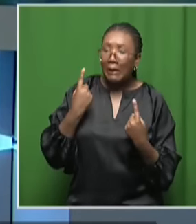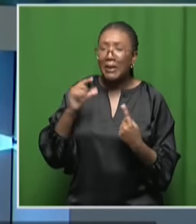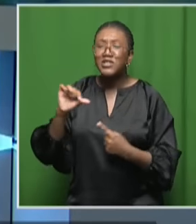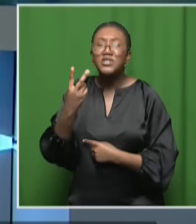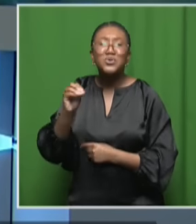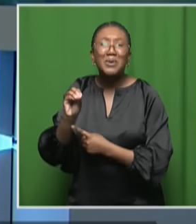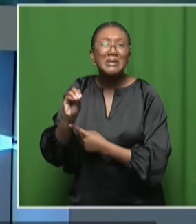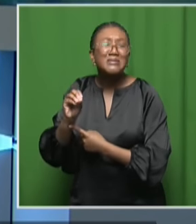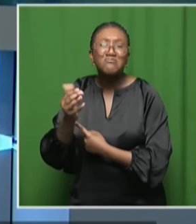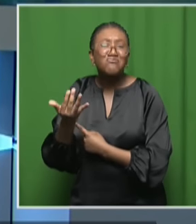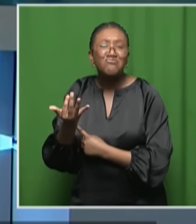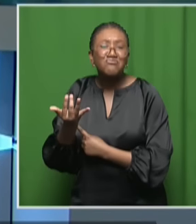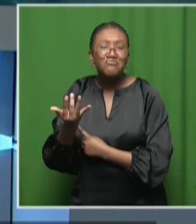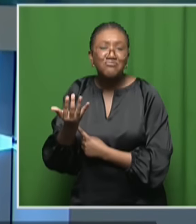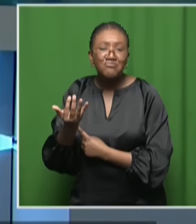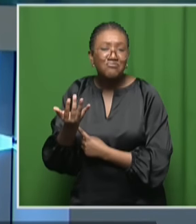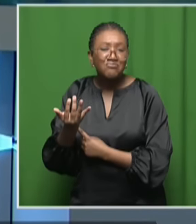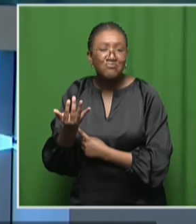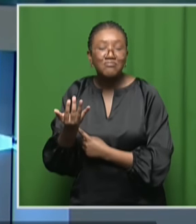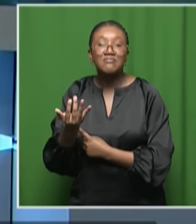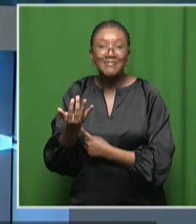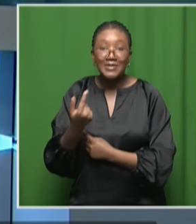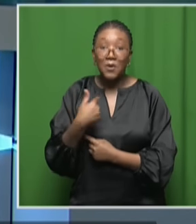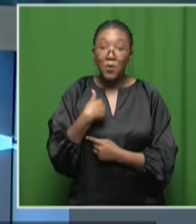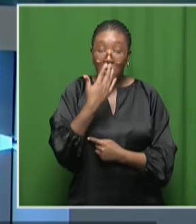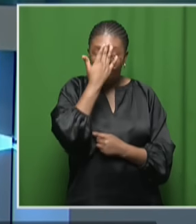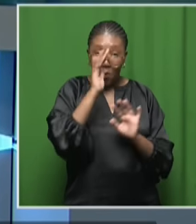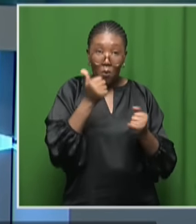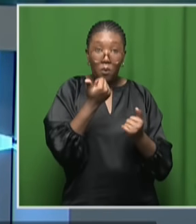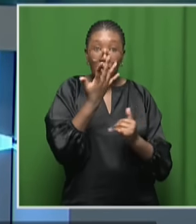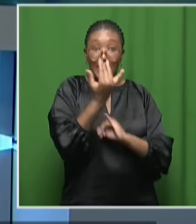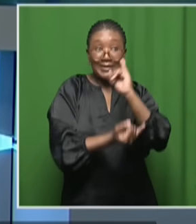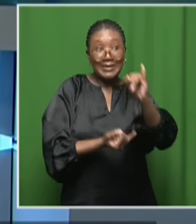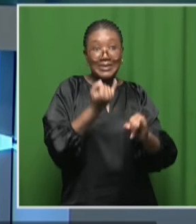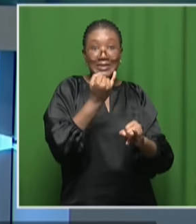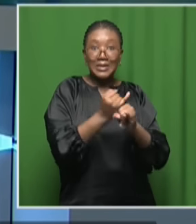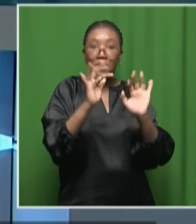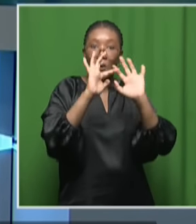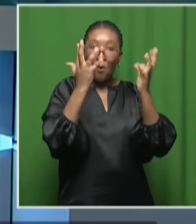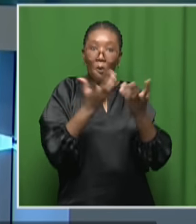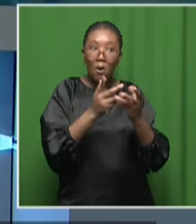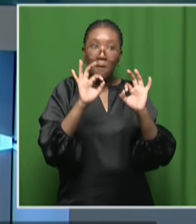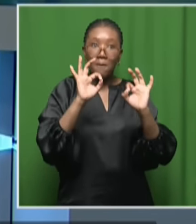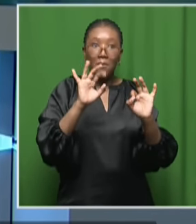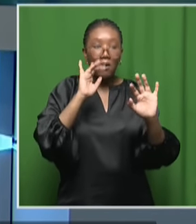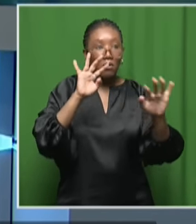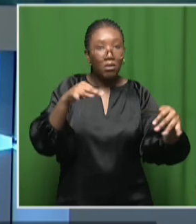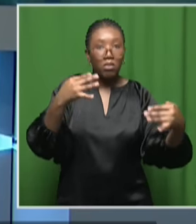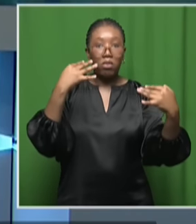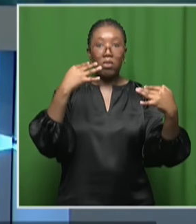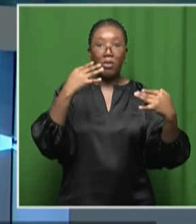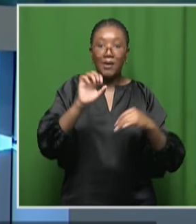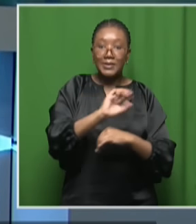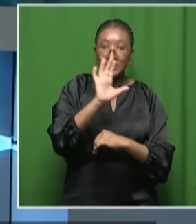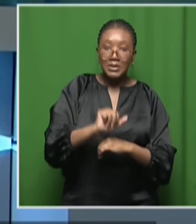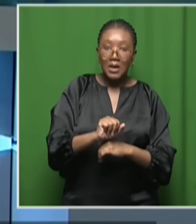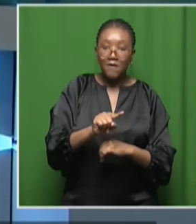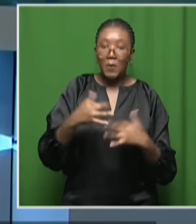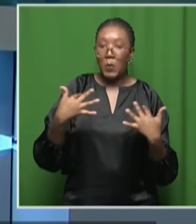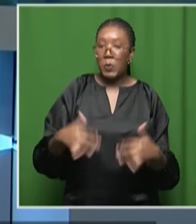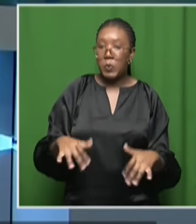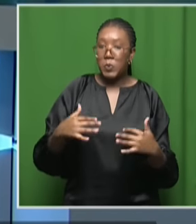because there's a lot around our position in the global economy, that we continue to be seen as a systemically significant